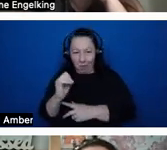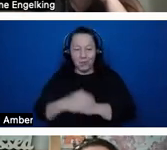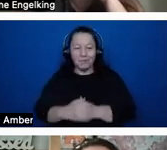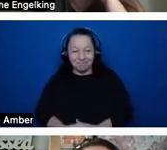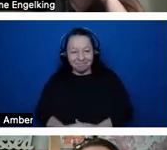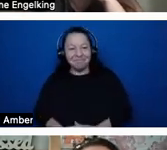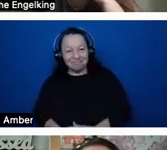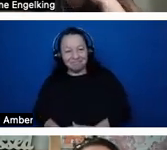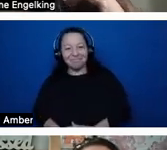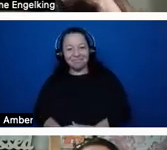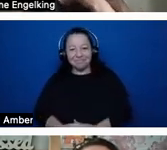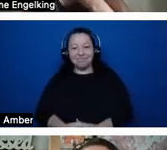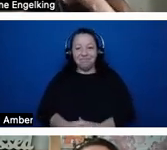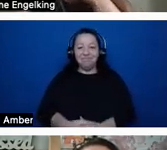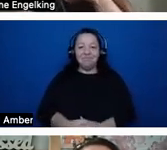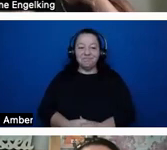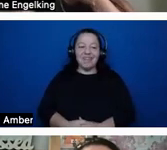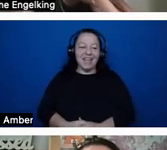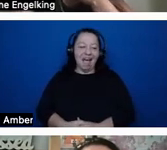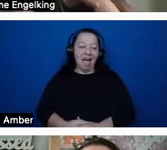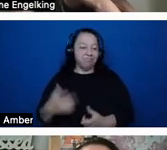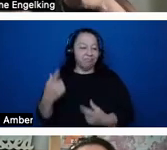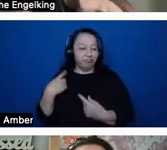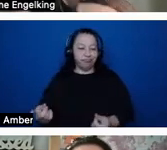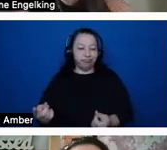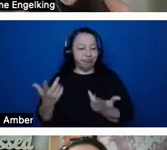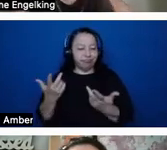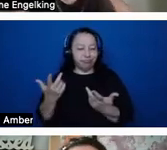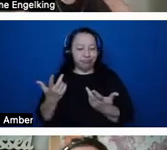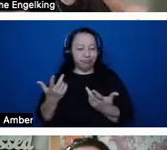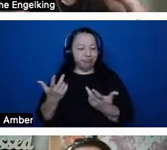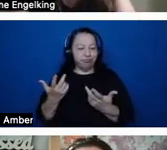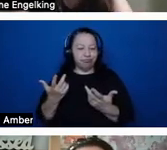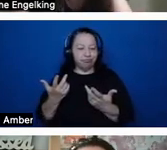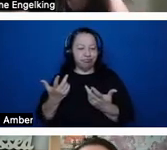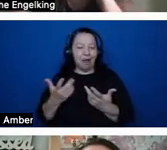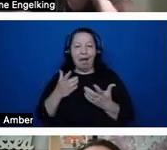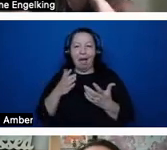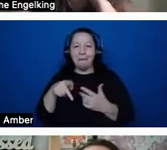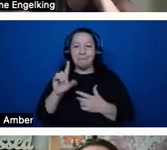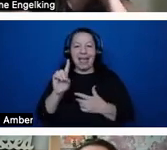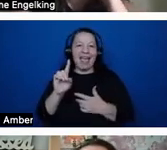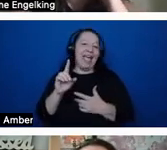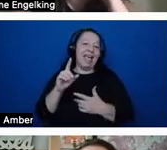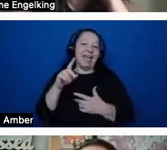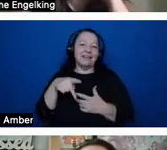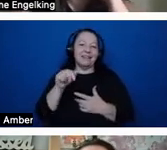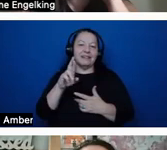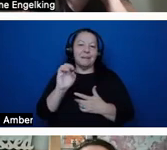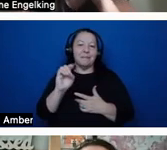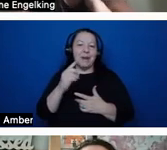And I have been working with Planned Parenthood North Central States doing